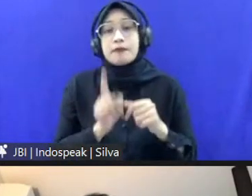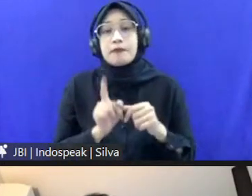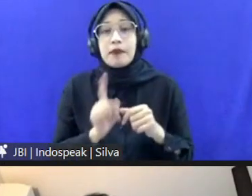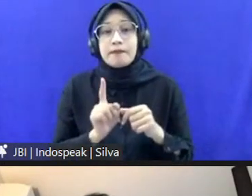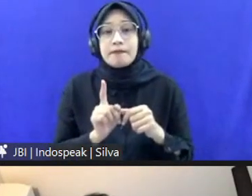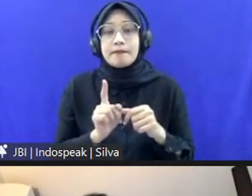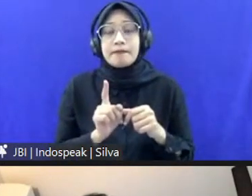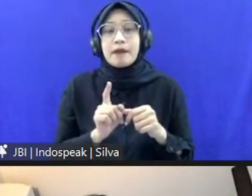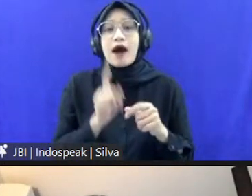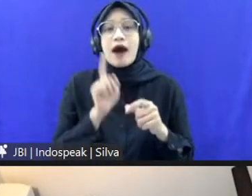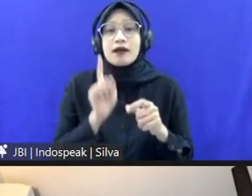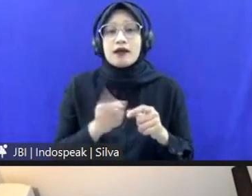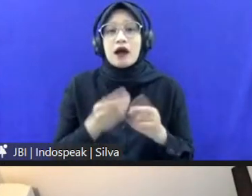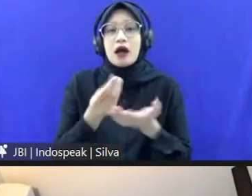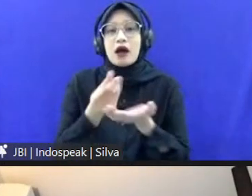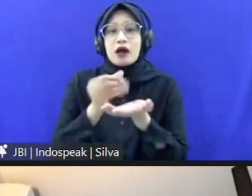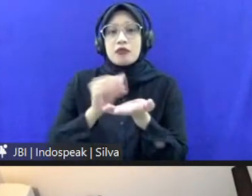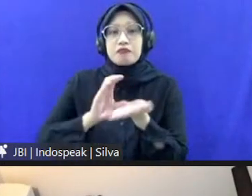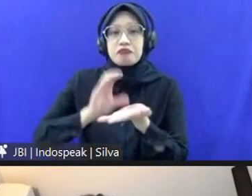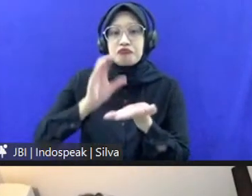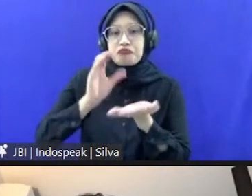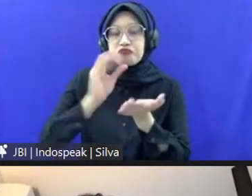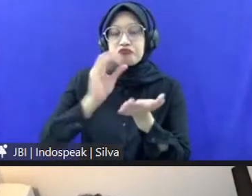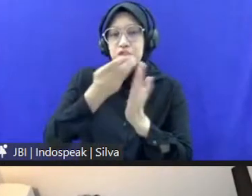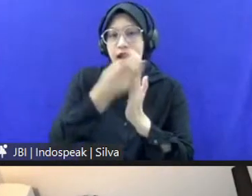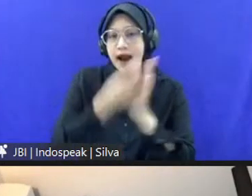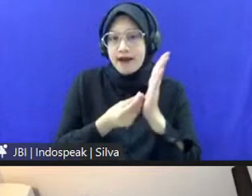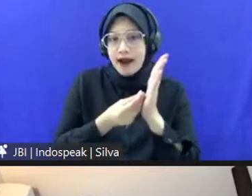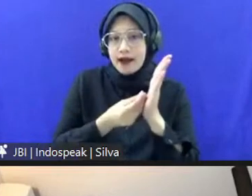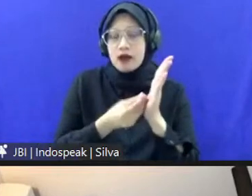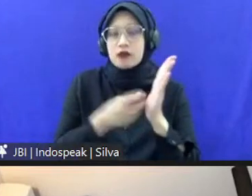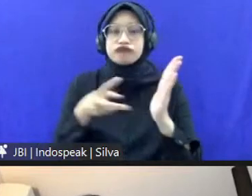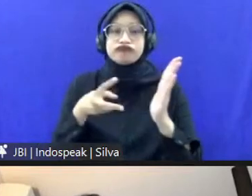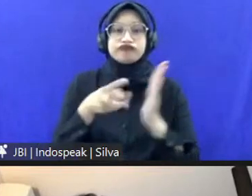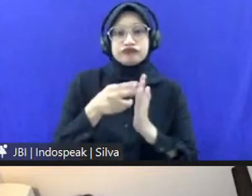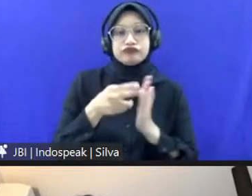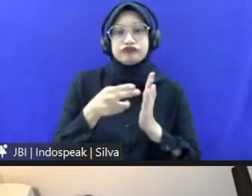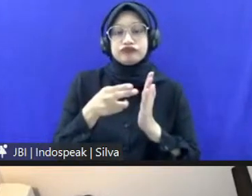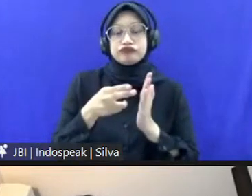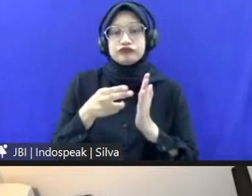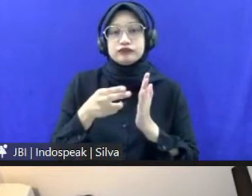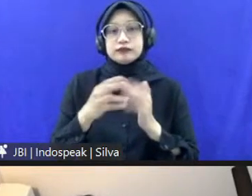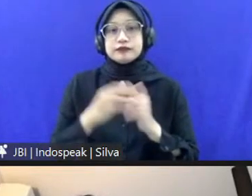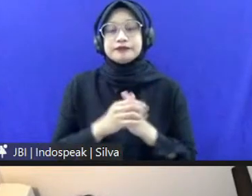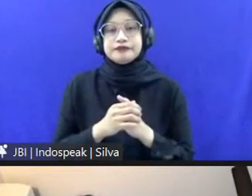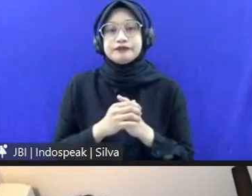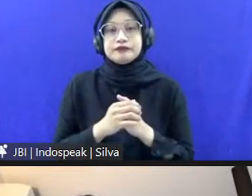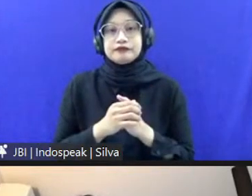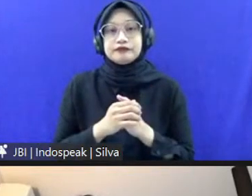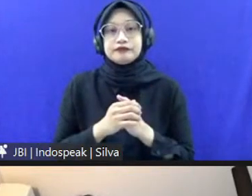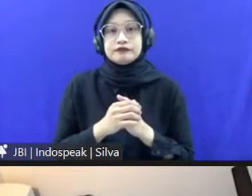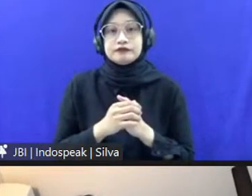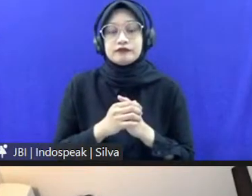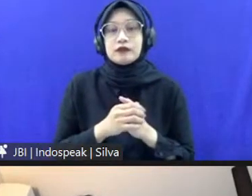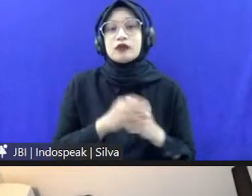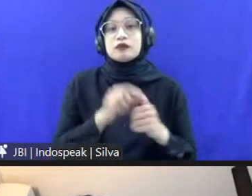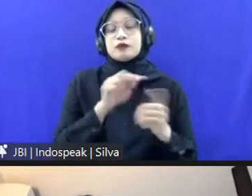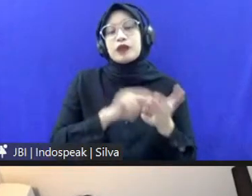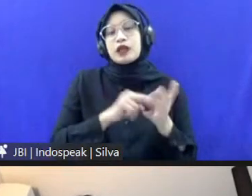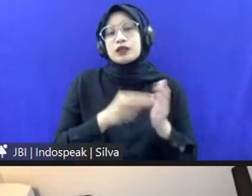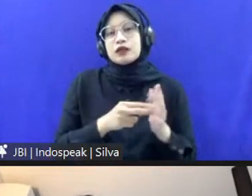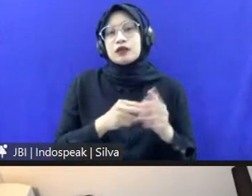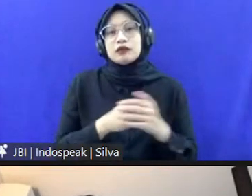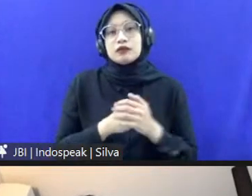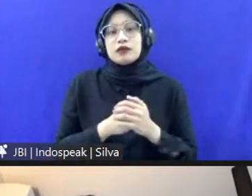budget cuts. It is justifiable to move money from statistics to